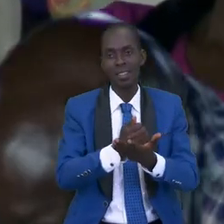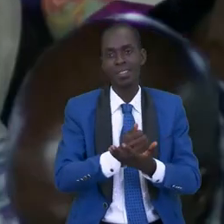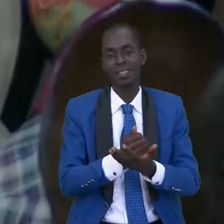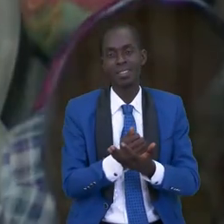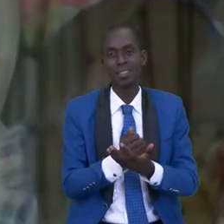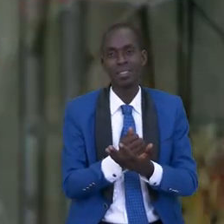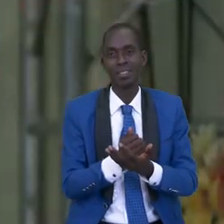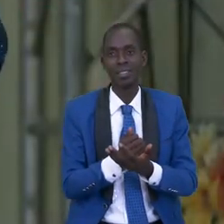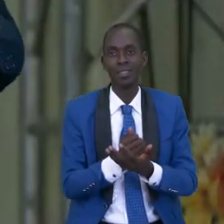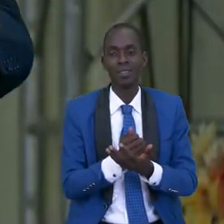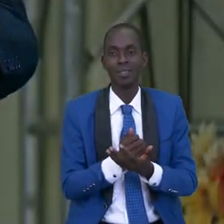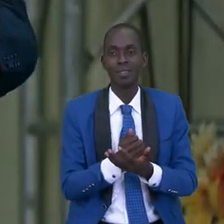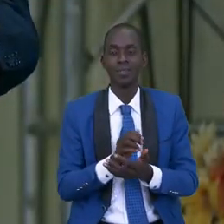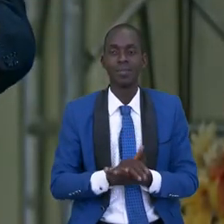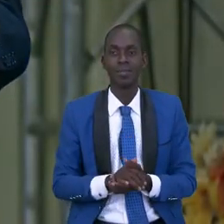Counselors, are we true?